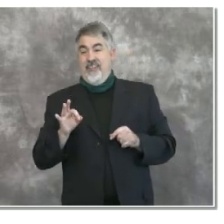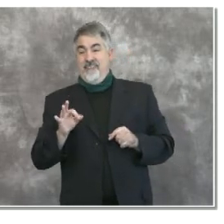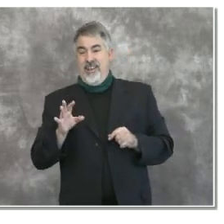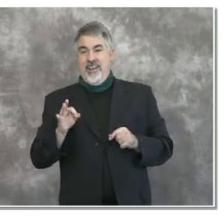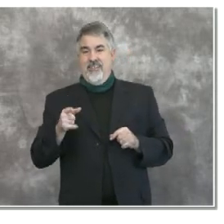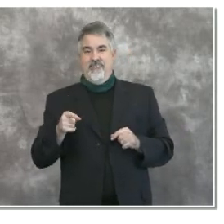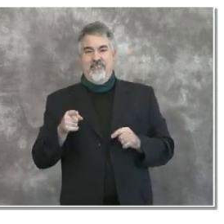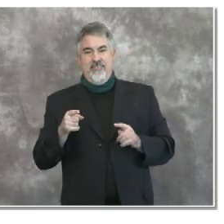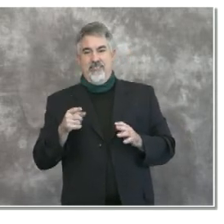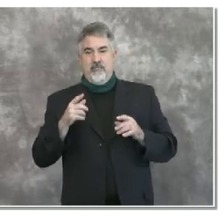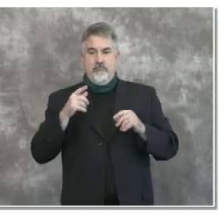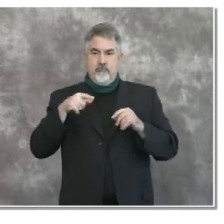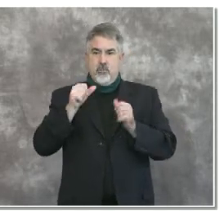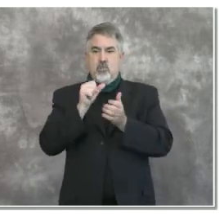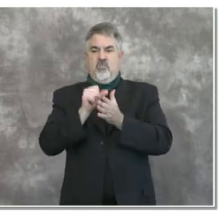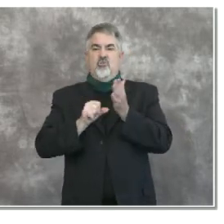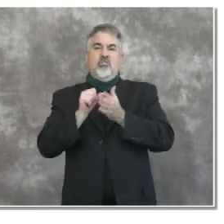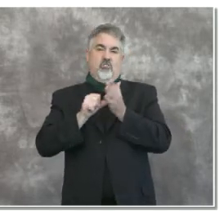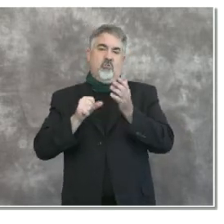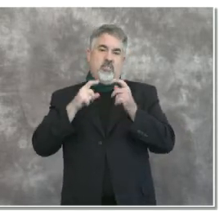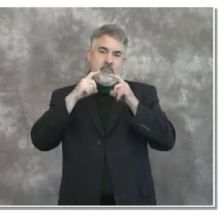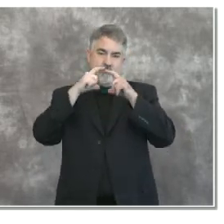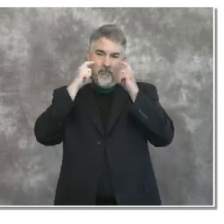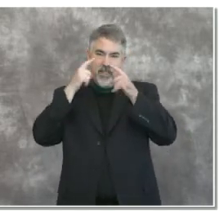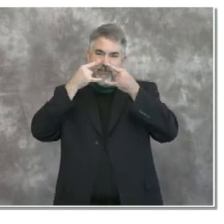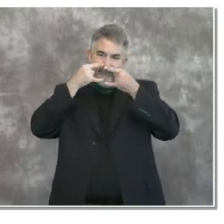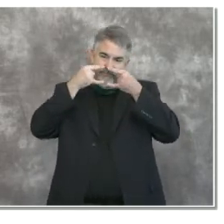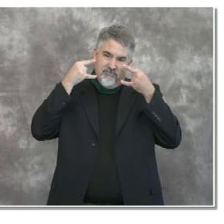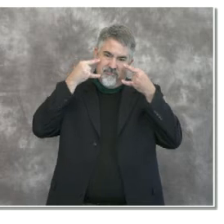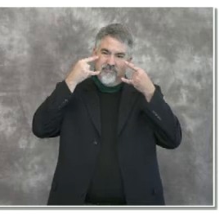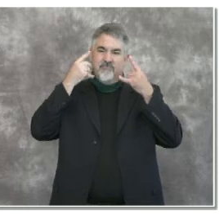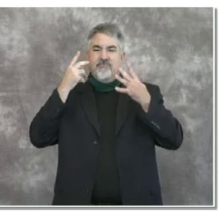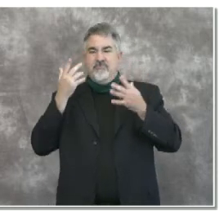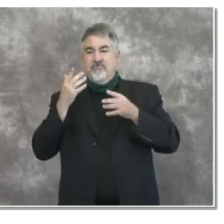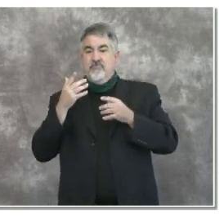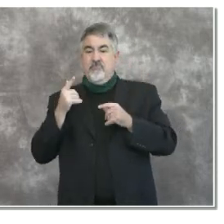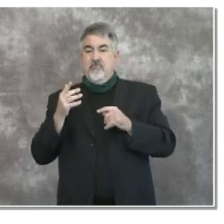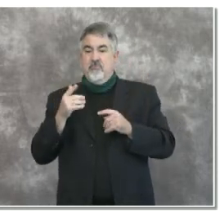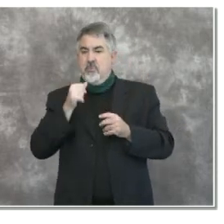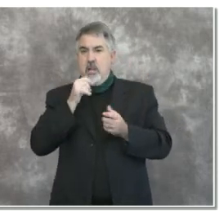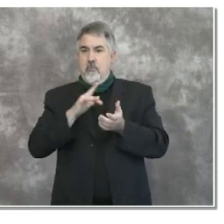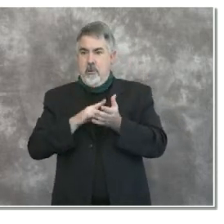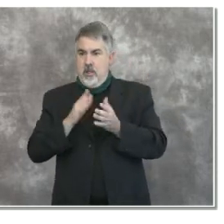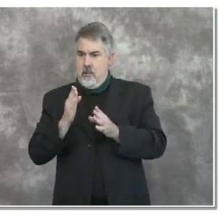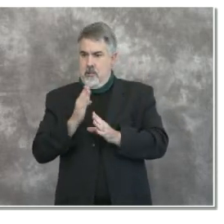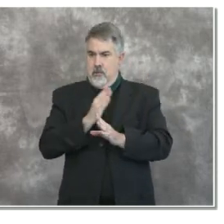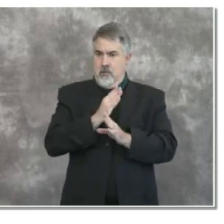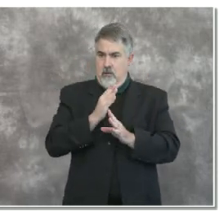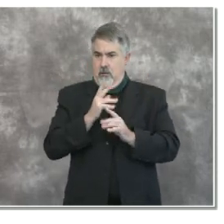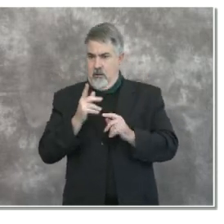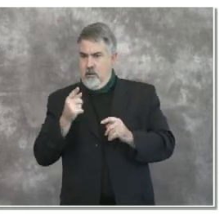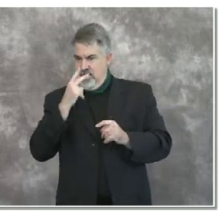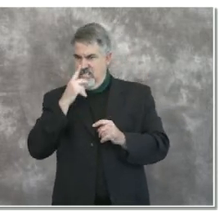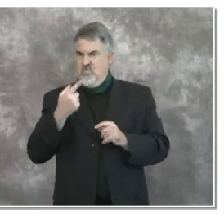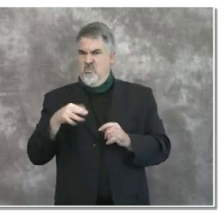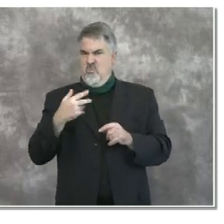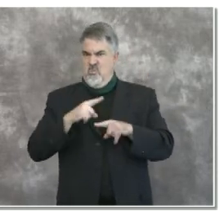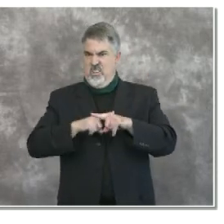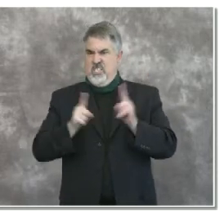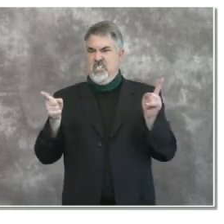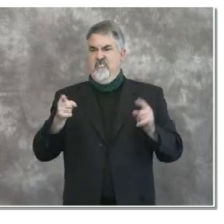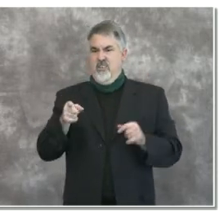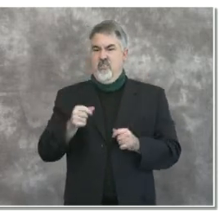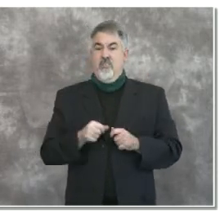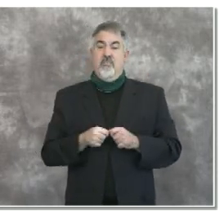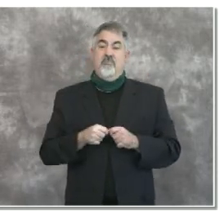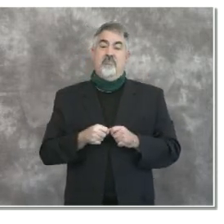What we're talking about today are cloth, non-medical, non-surgical masks. And along the